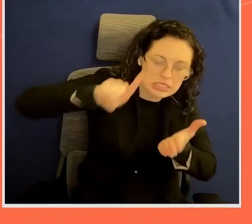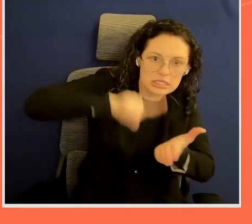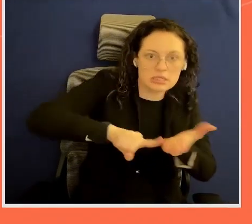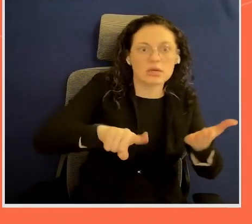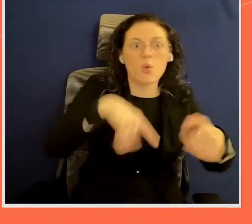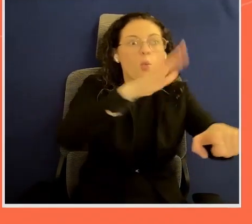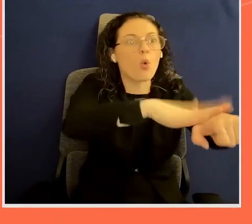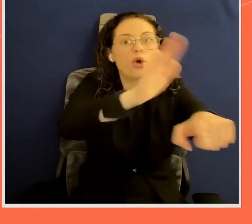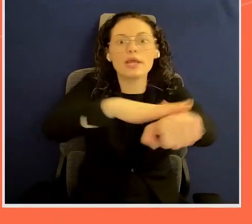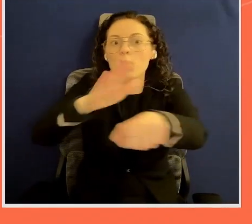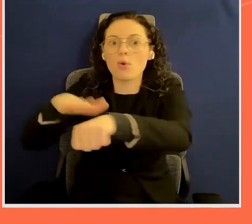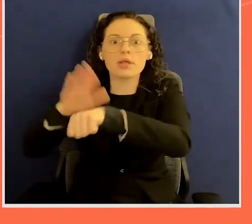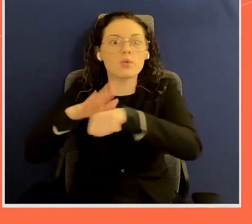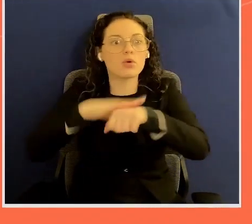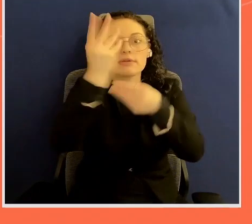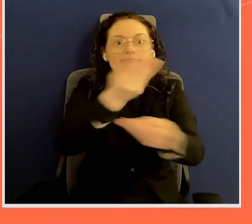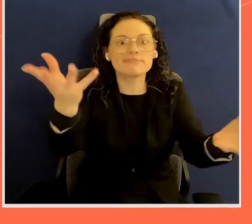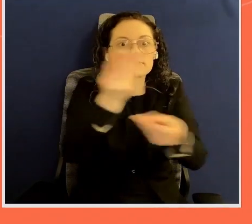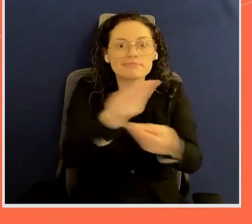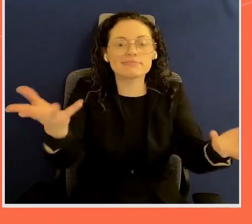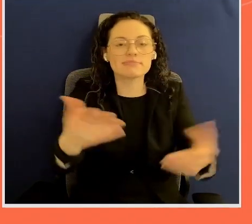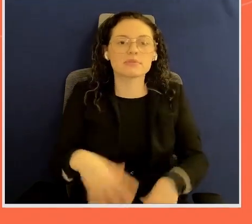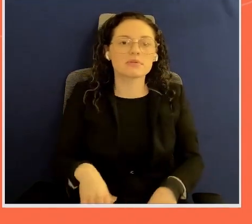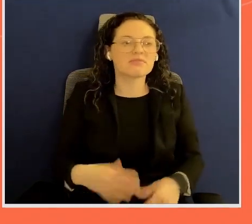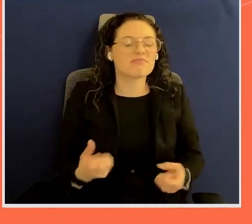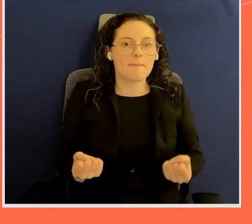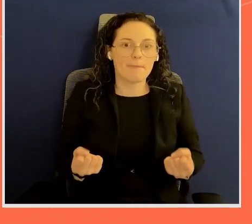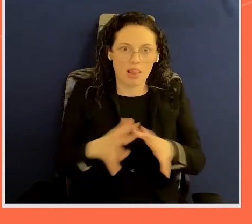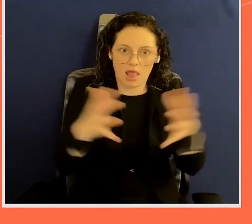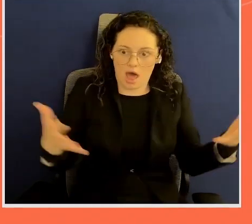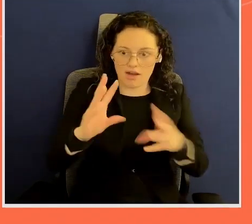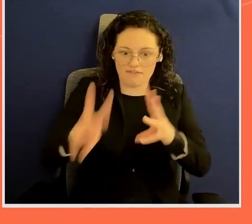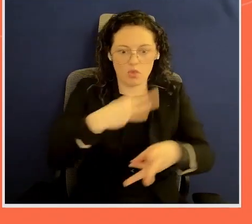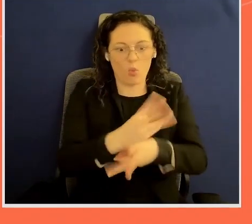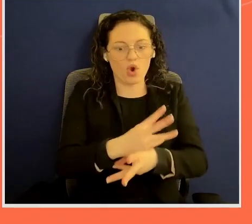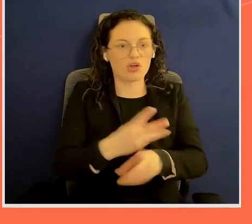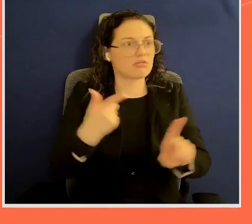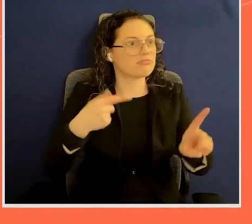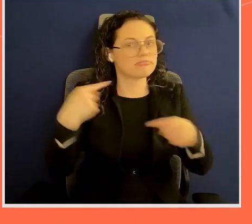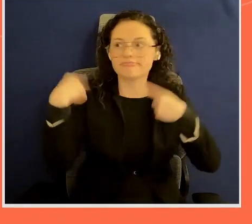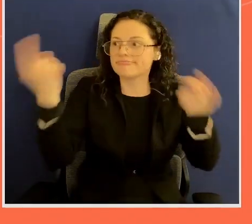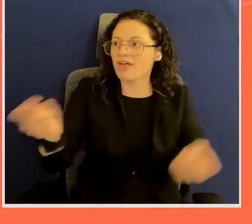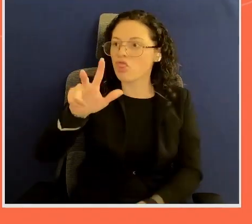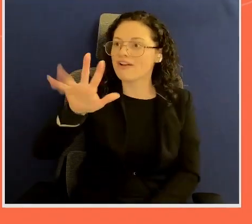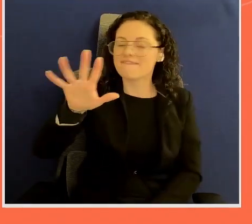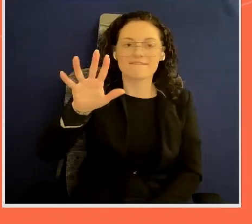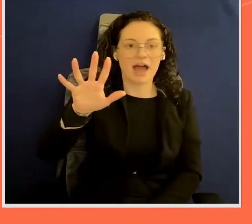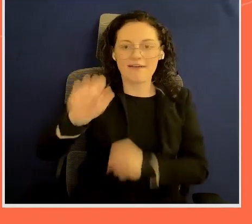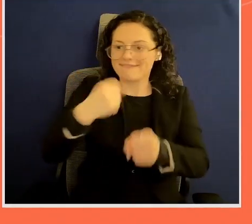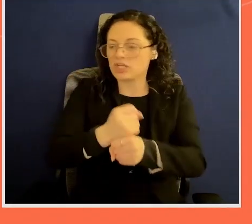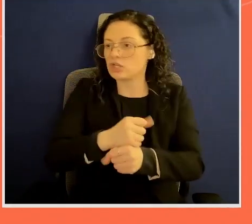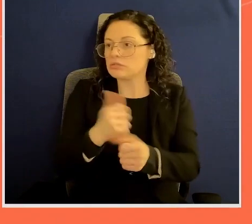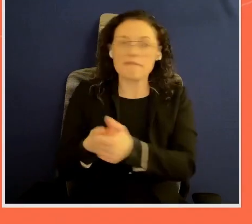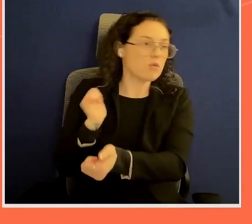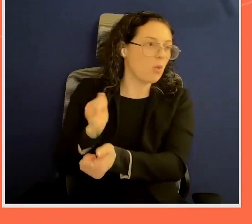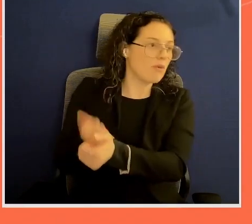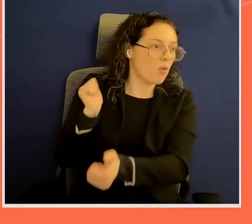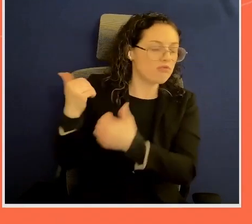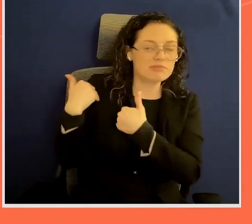we must act united. We must act with a united response to climate change and the